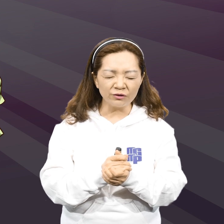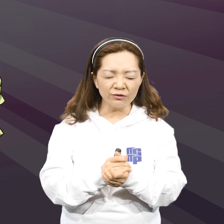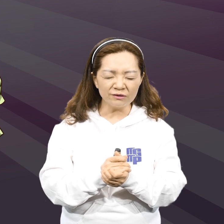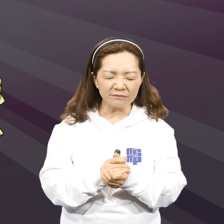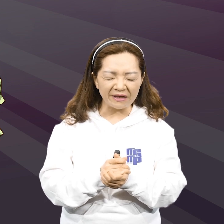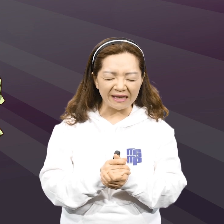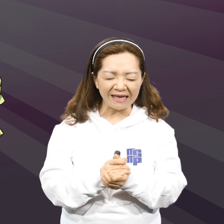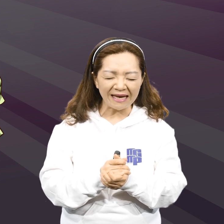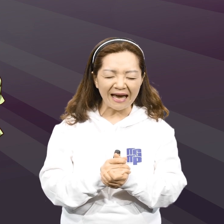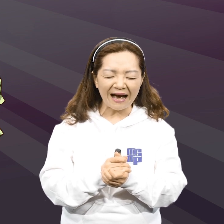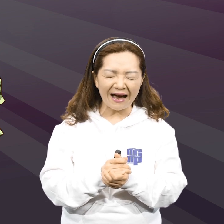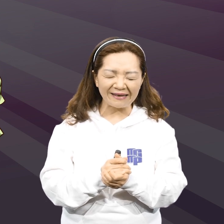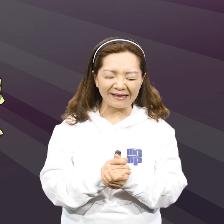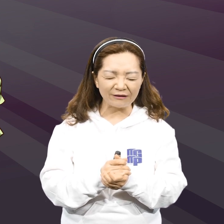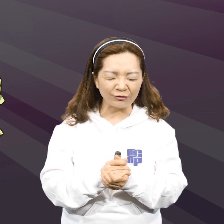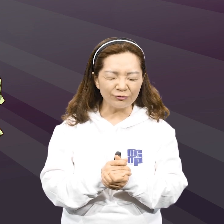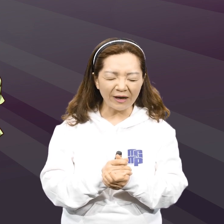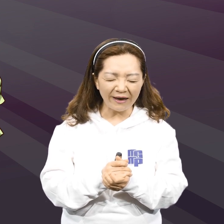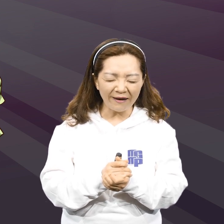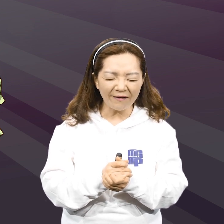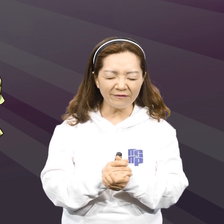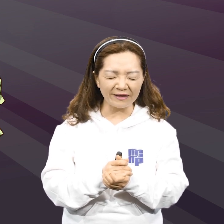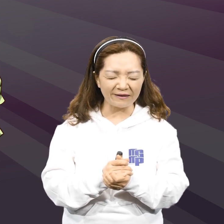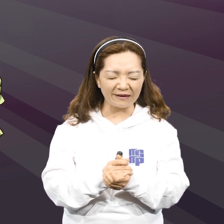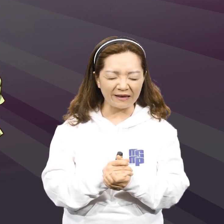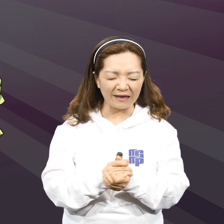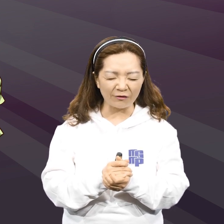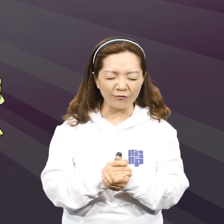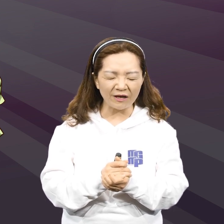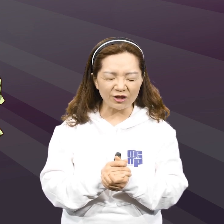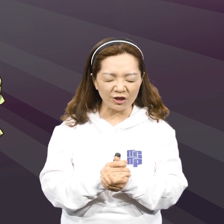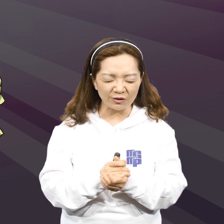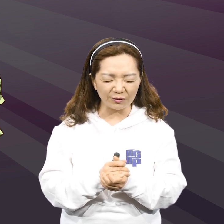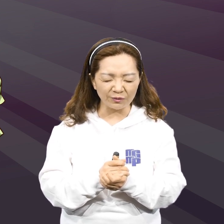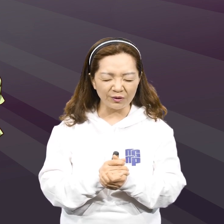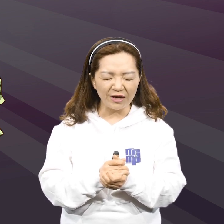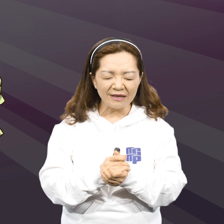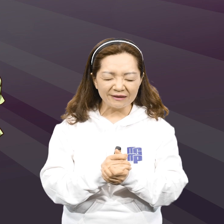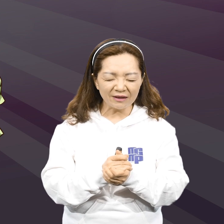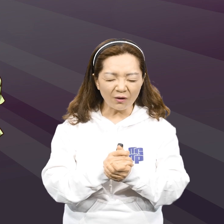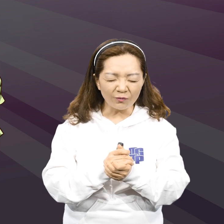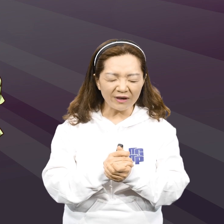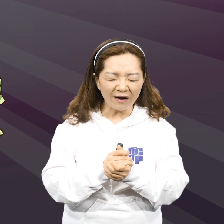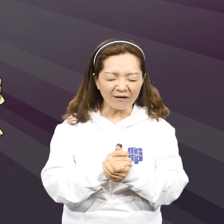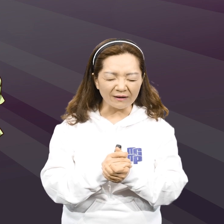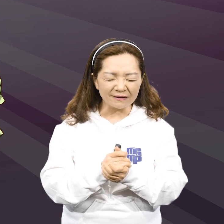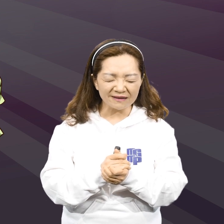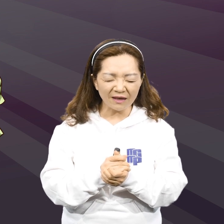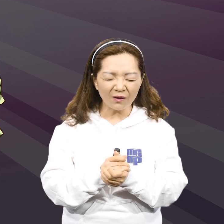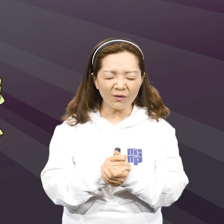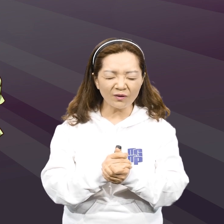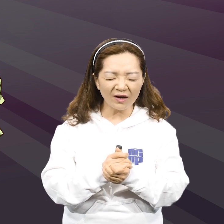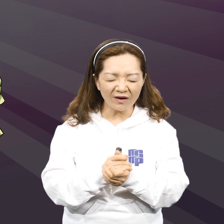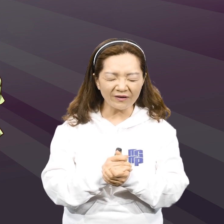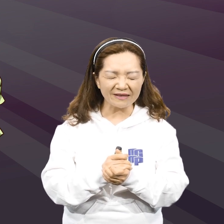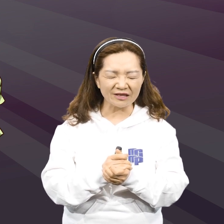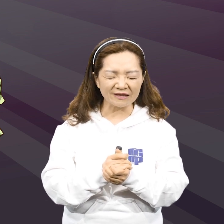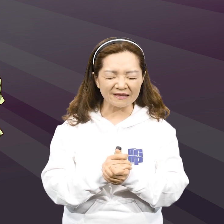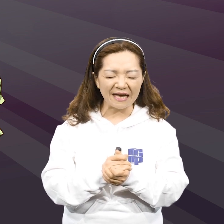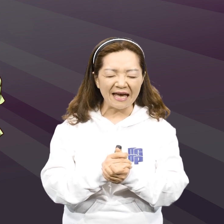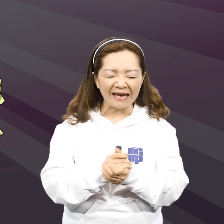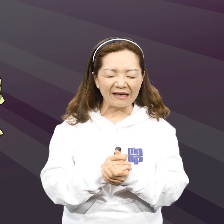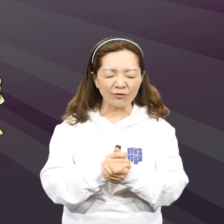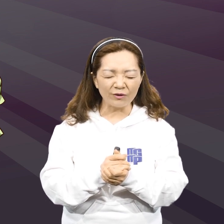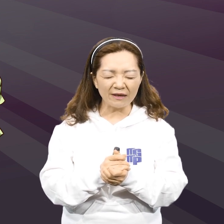to use me, I can do everything with you. So we are so